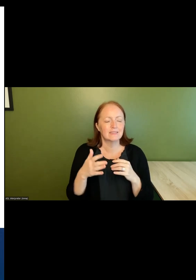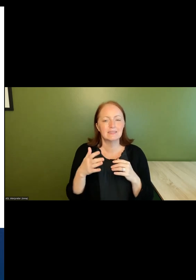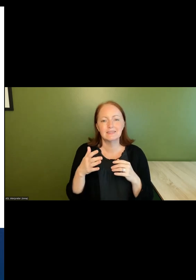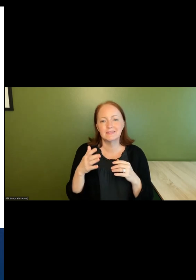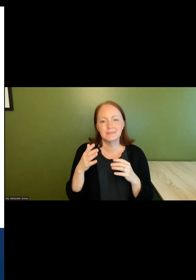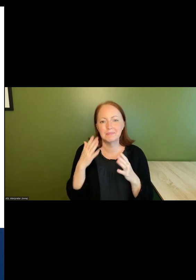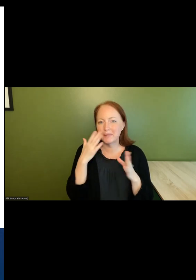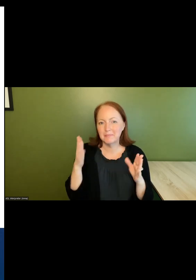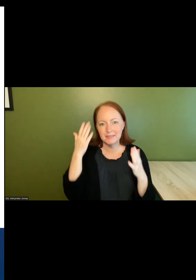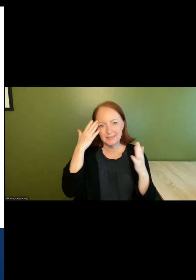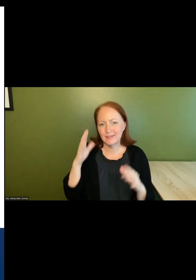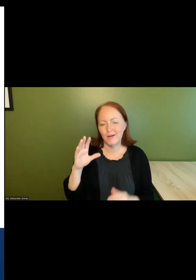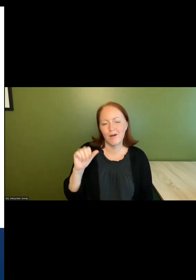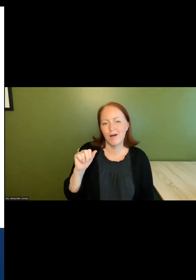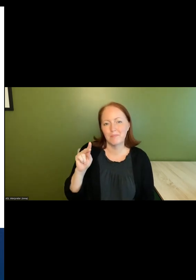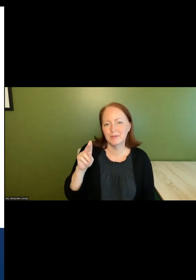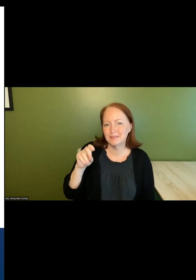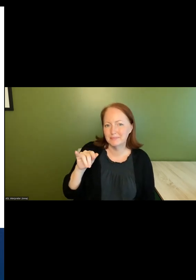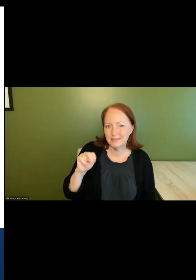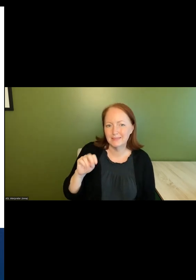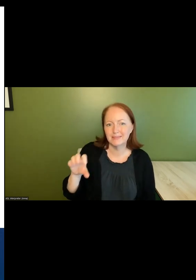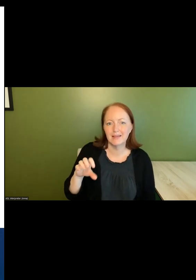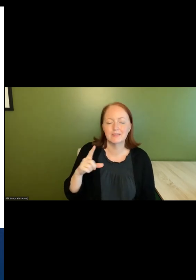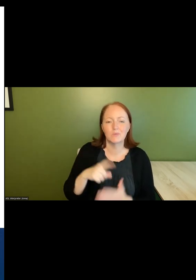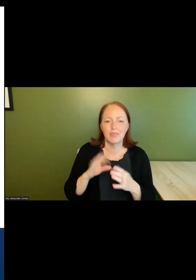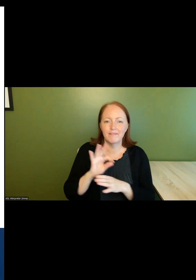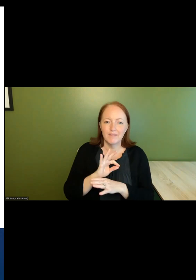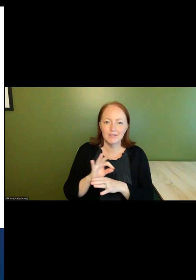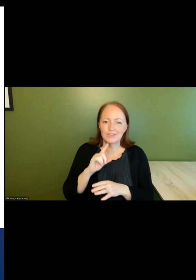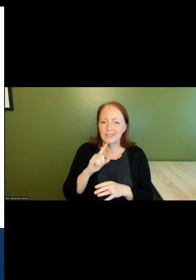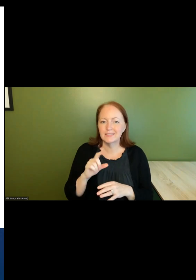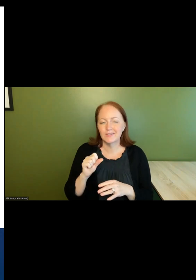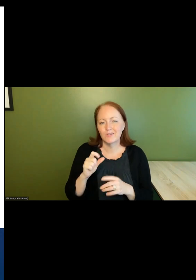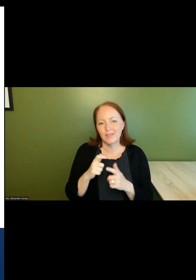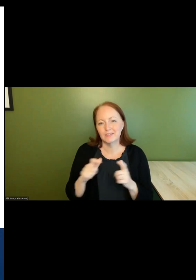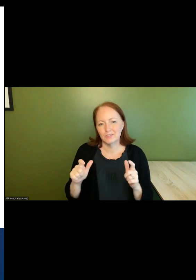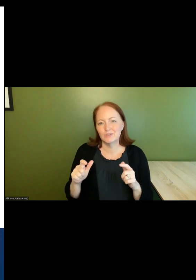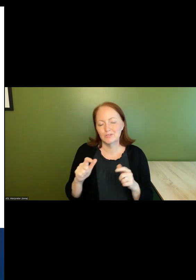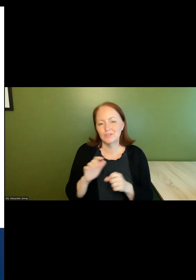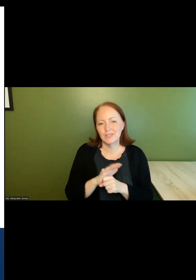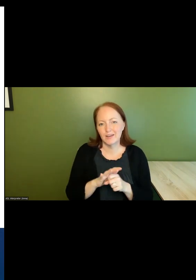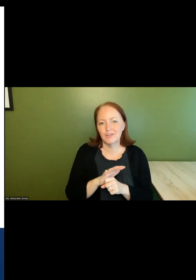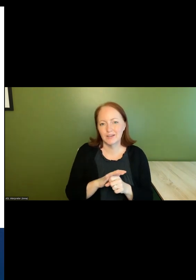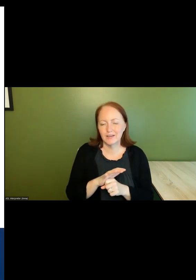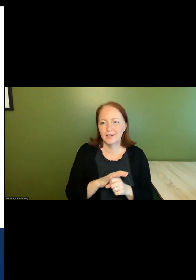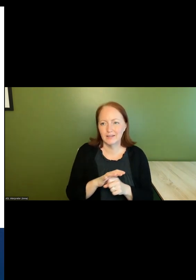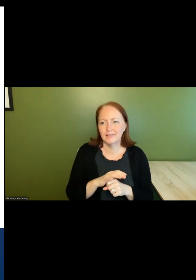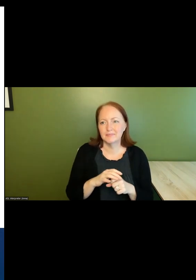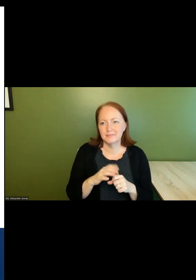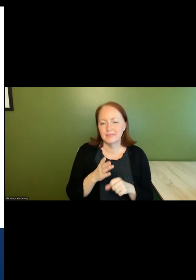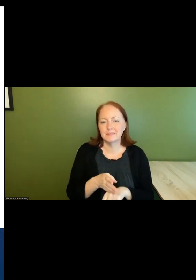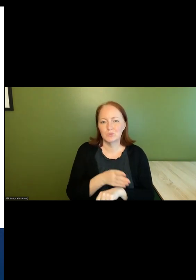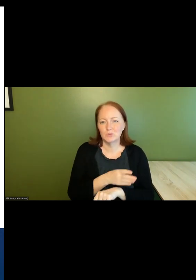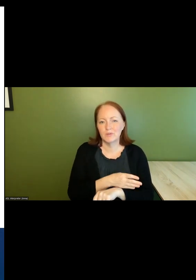know what the ombudsman does and what their function is. So I think that's a huge area that we can see to have improvement